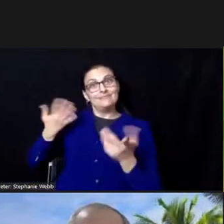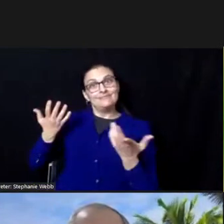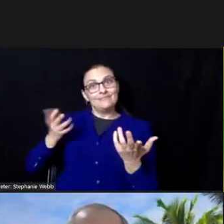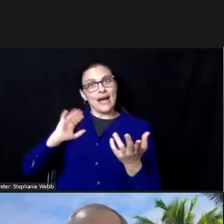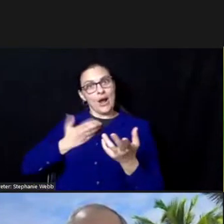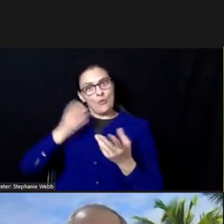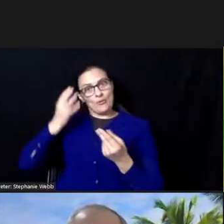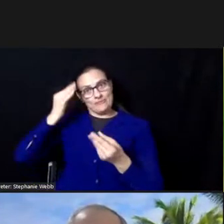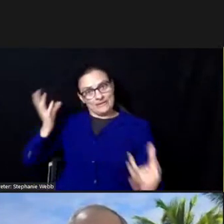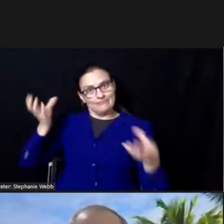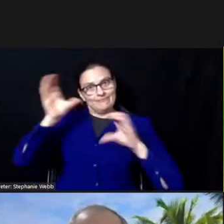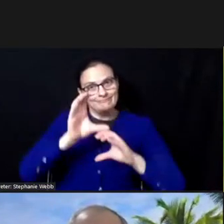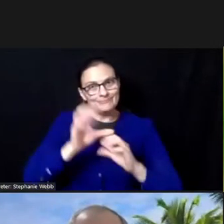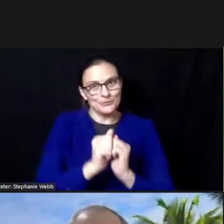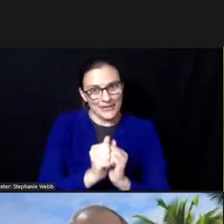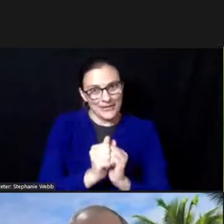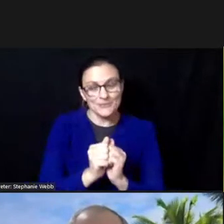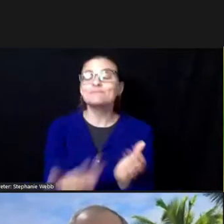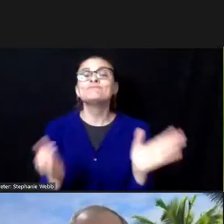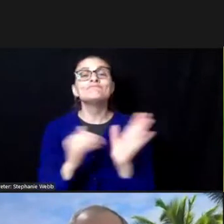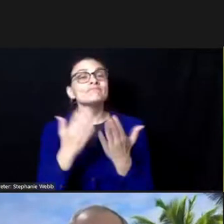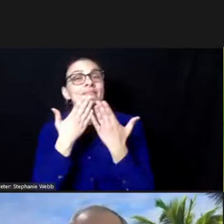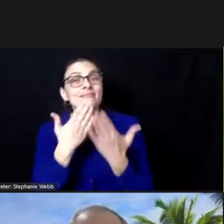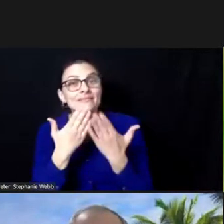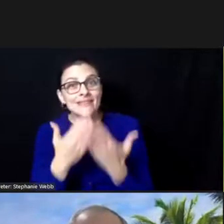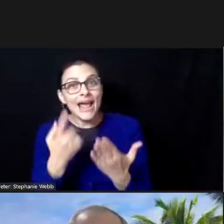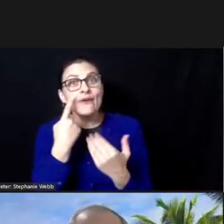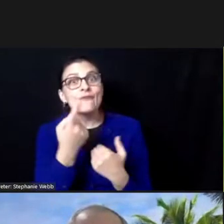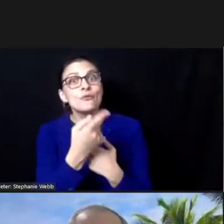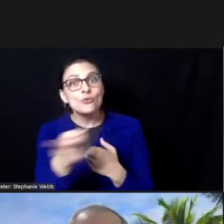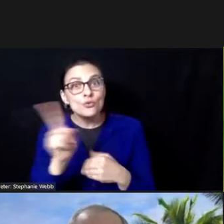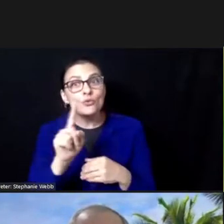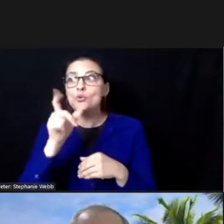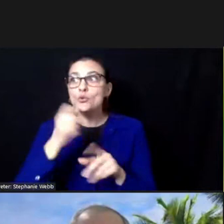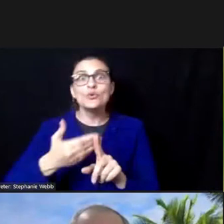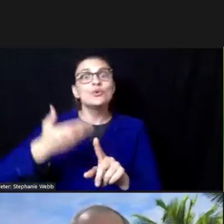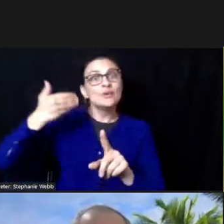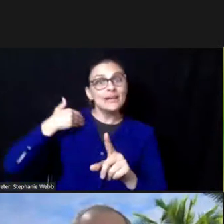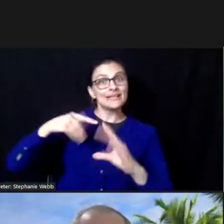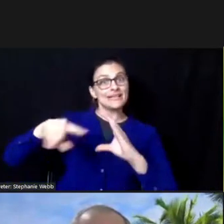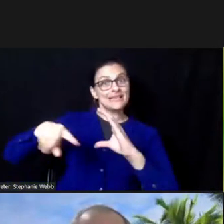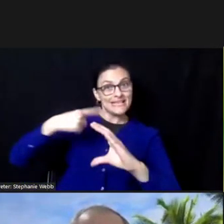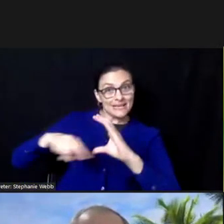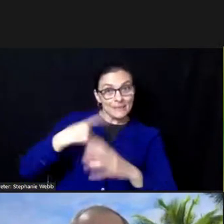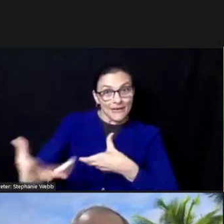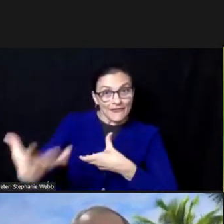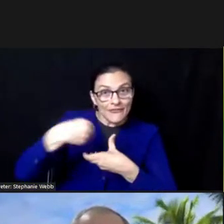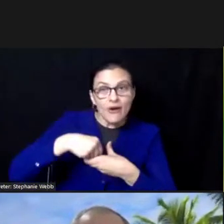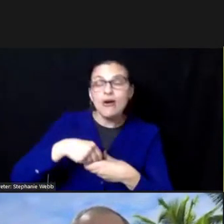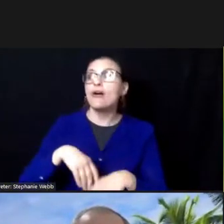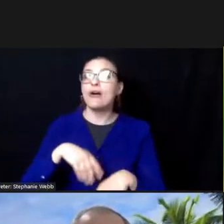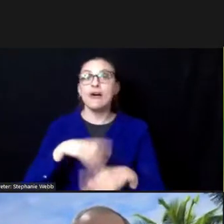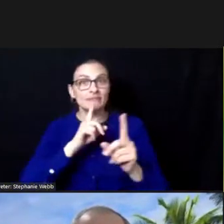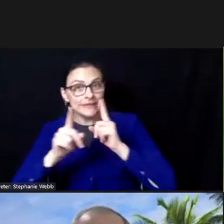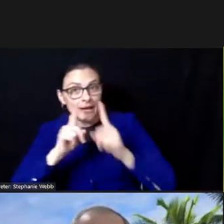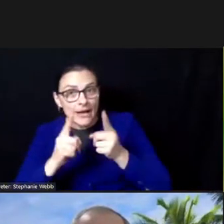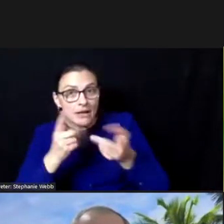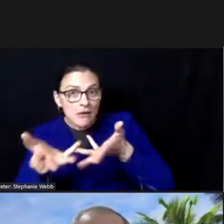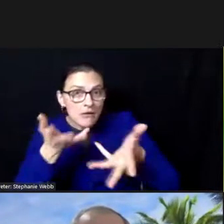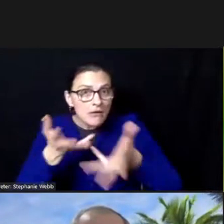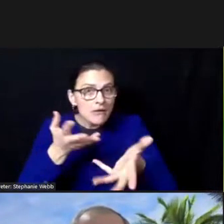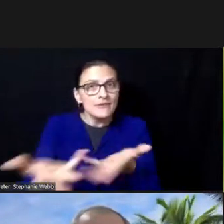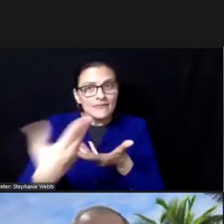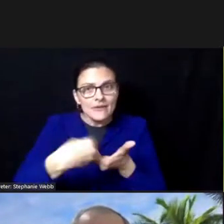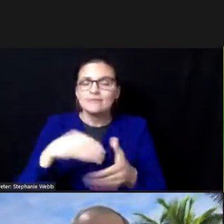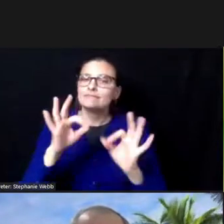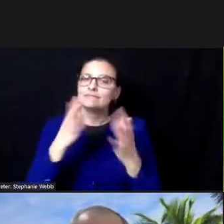our broadband labels hearing at fcc.gov email or lent their voice by participating in this dialogue. As a reminder, to the public